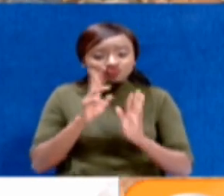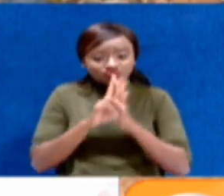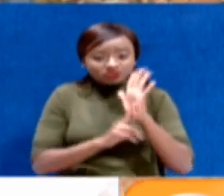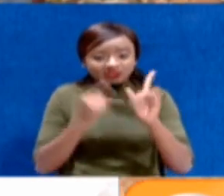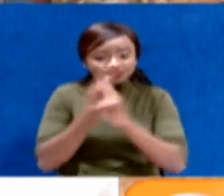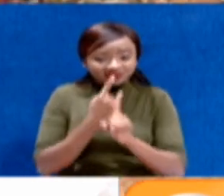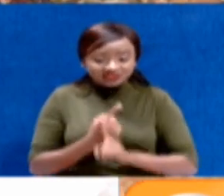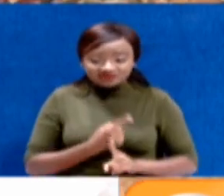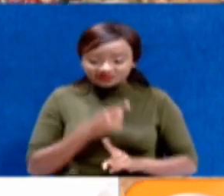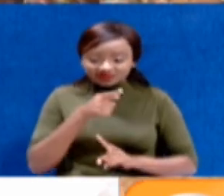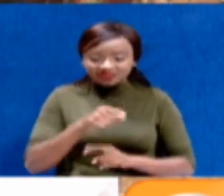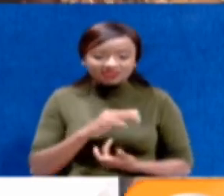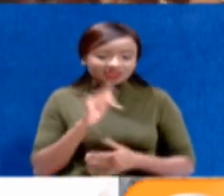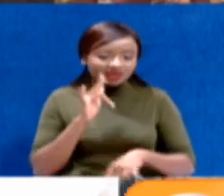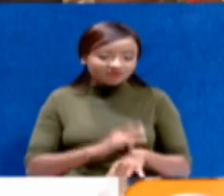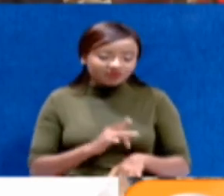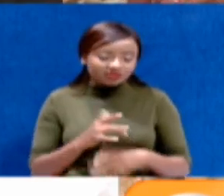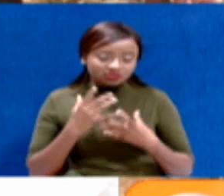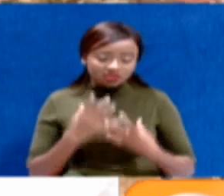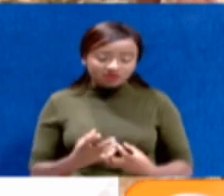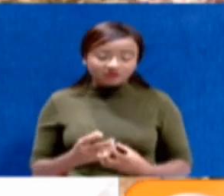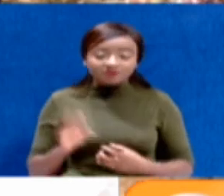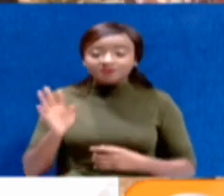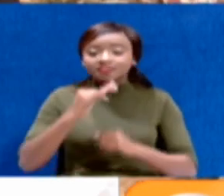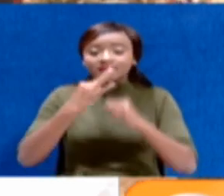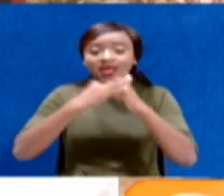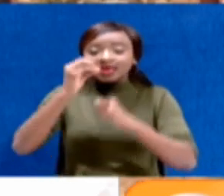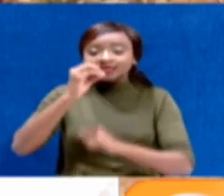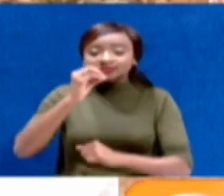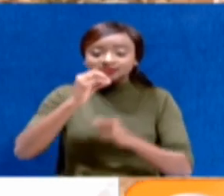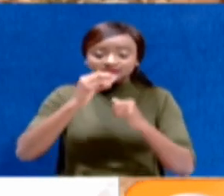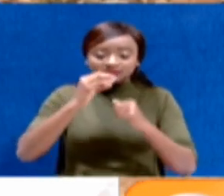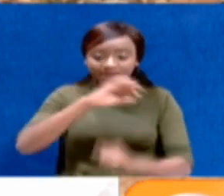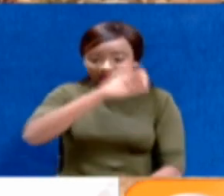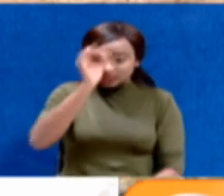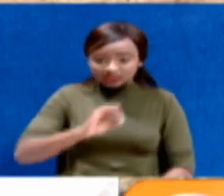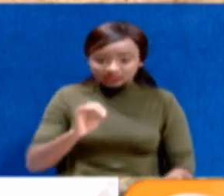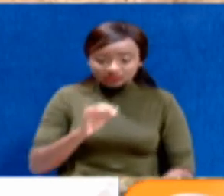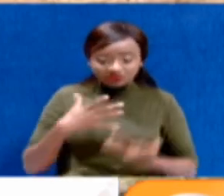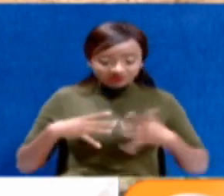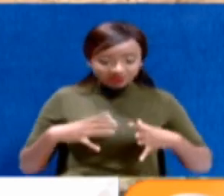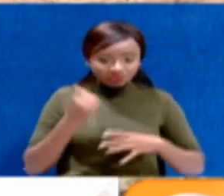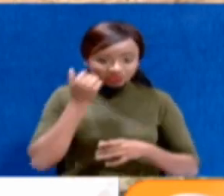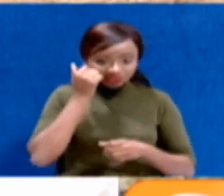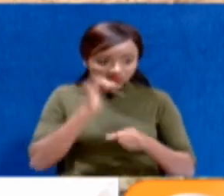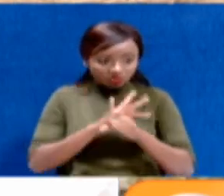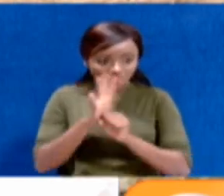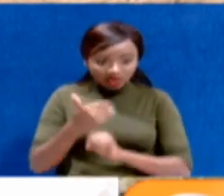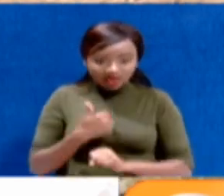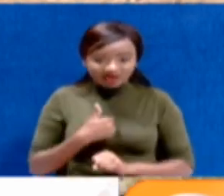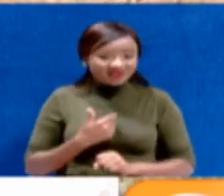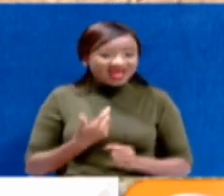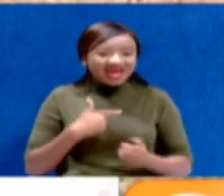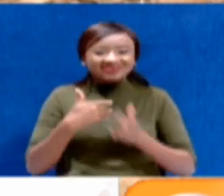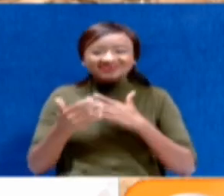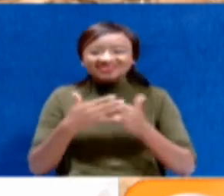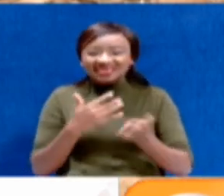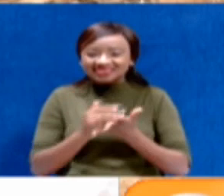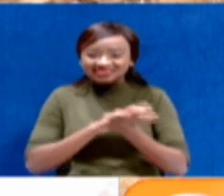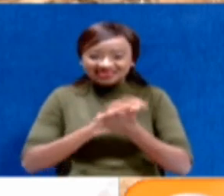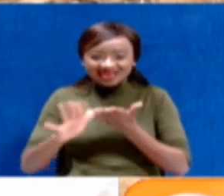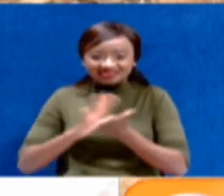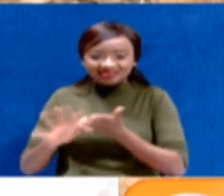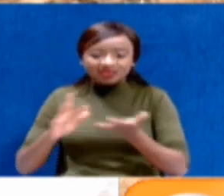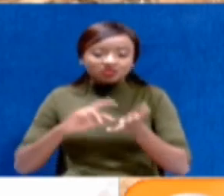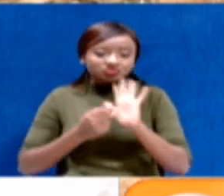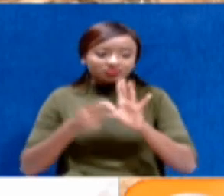Owing to the fact that at least 80% of Kenya's positive COVID-19 cases are asymptomatic, now the government is looking